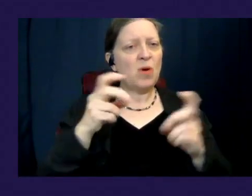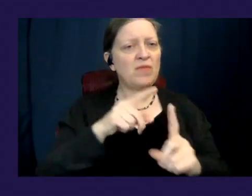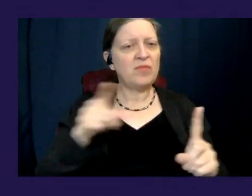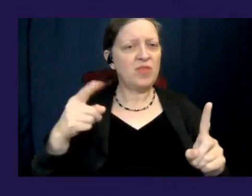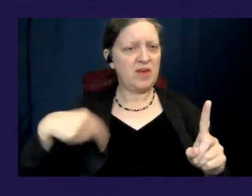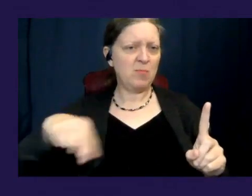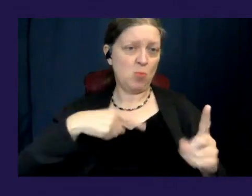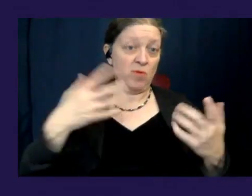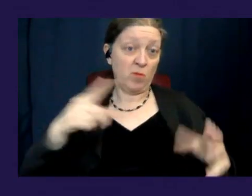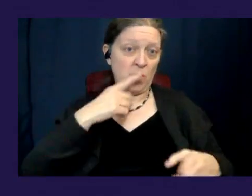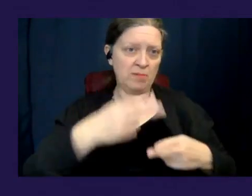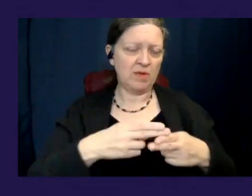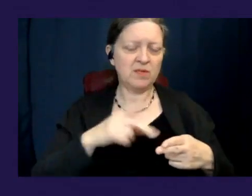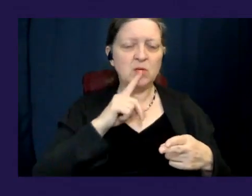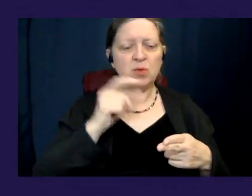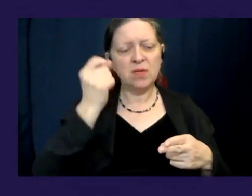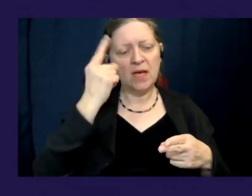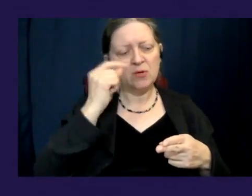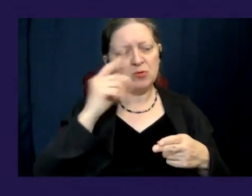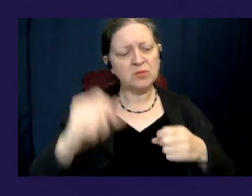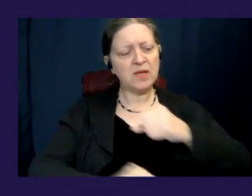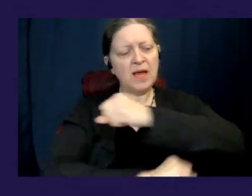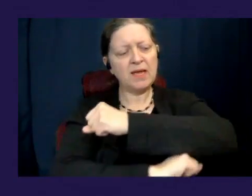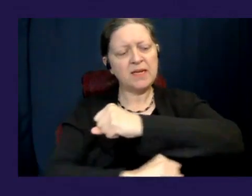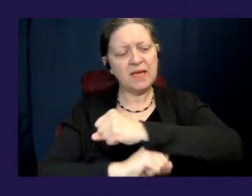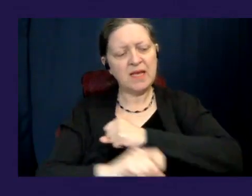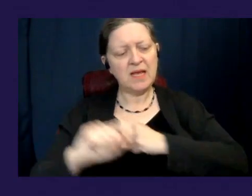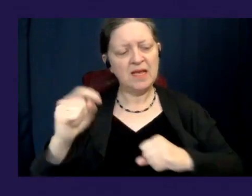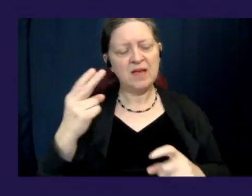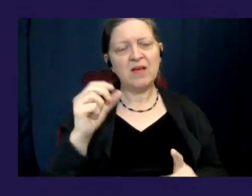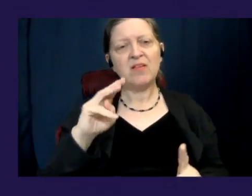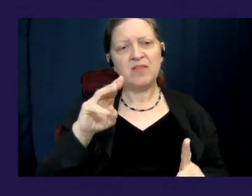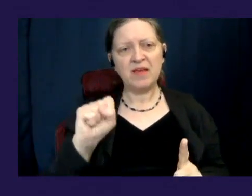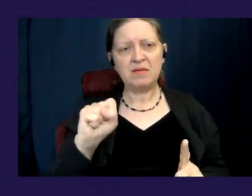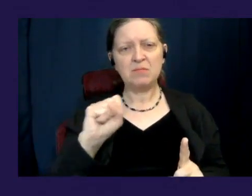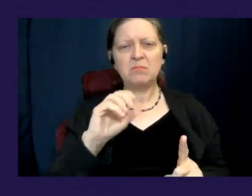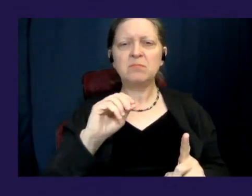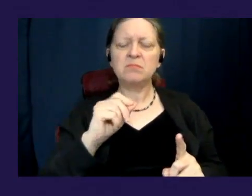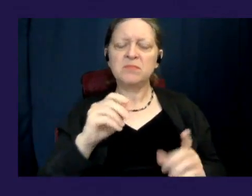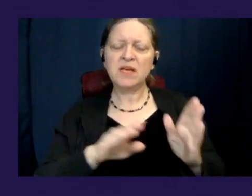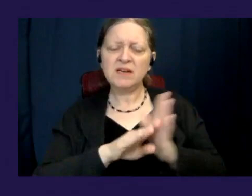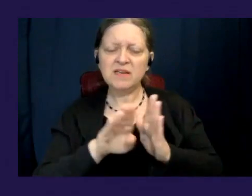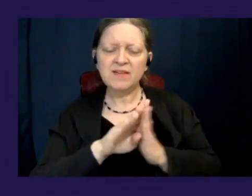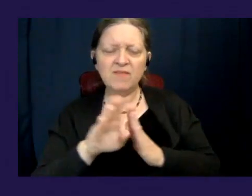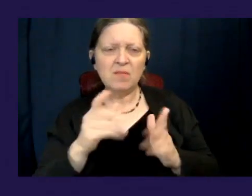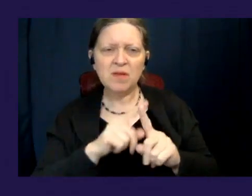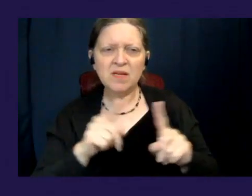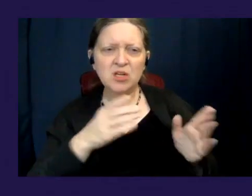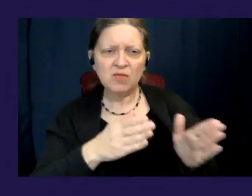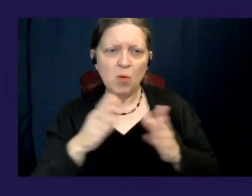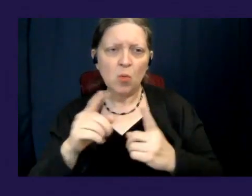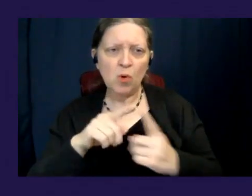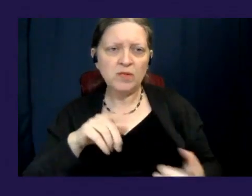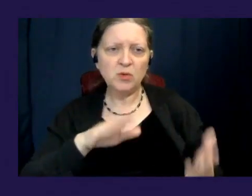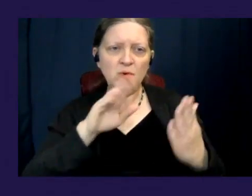underlying themes and developing ways to address them seems to be a critical part of the infodemic, that there are many